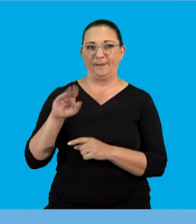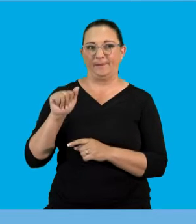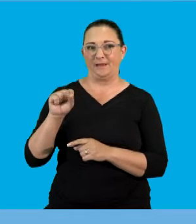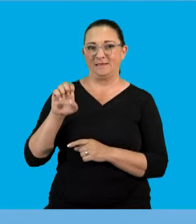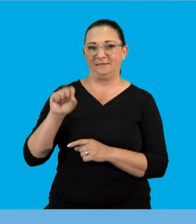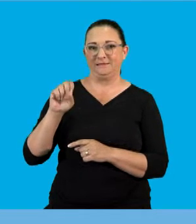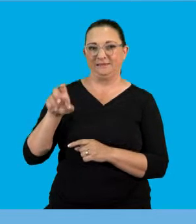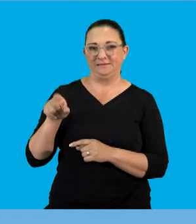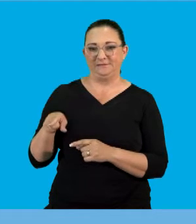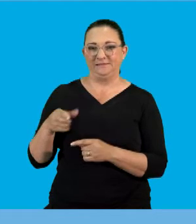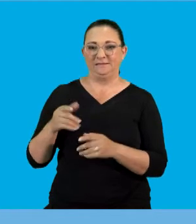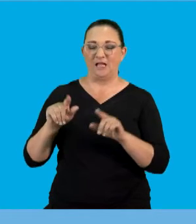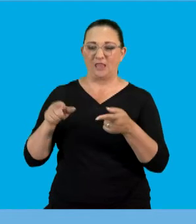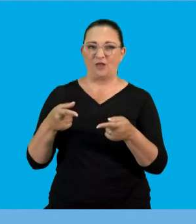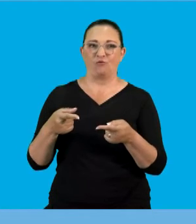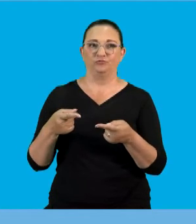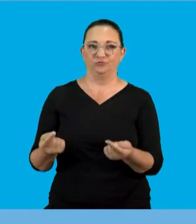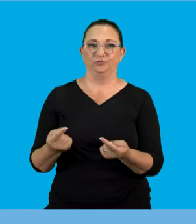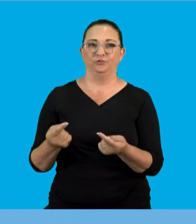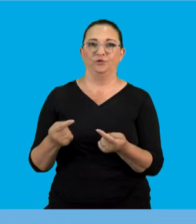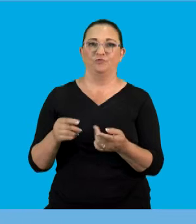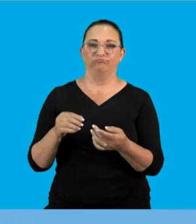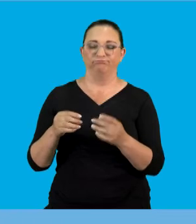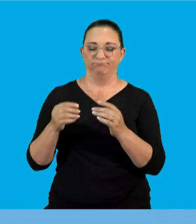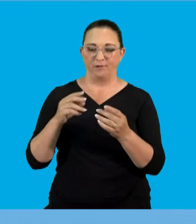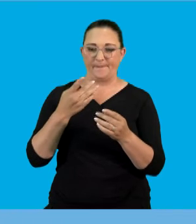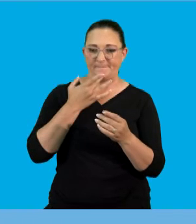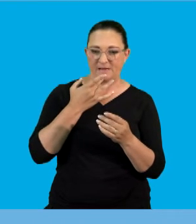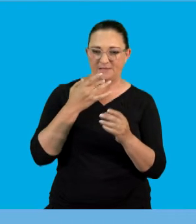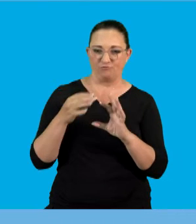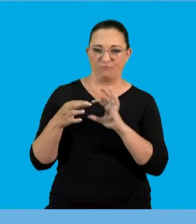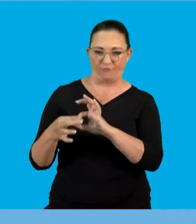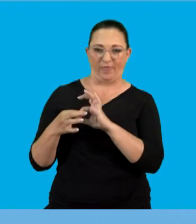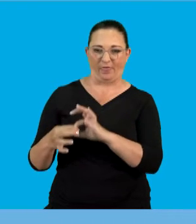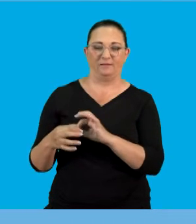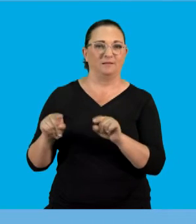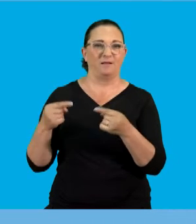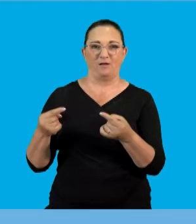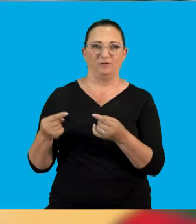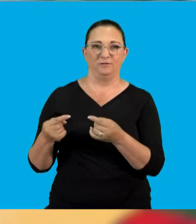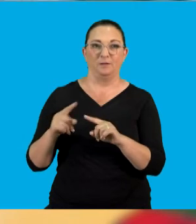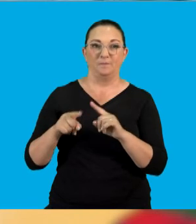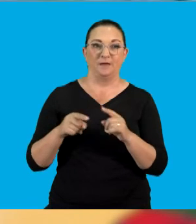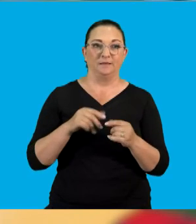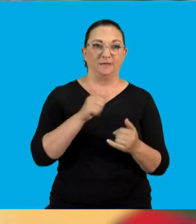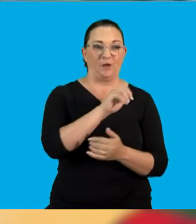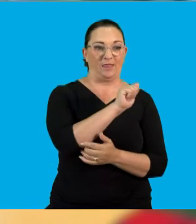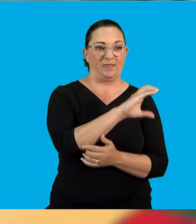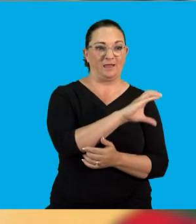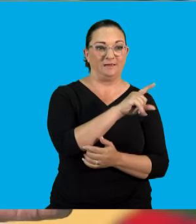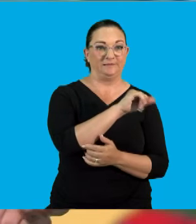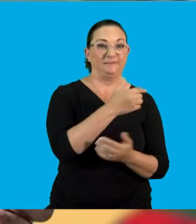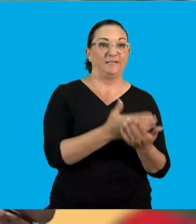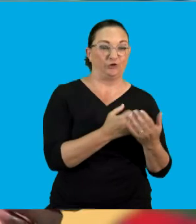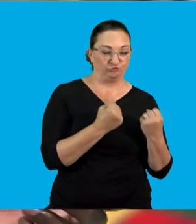The properties of bases, again, that they do not react with metals. So the bases do not react with metals, but the acids, they do